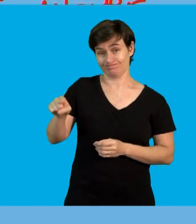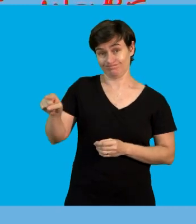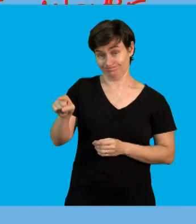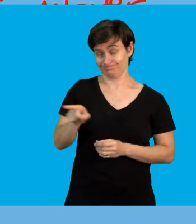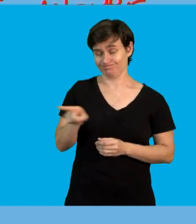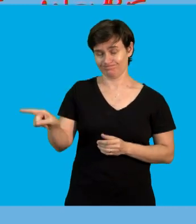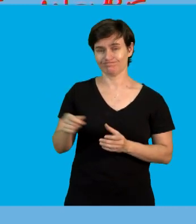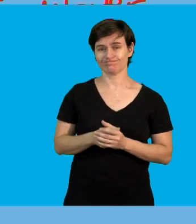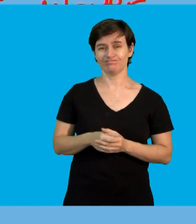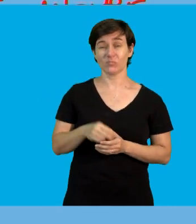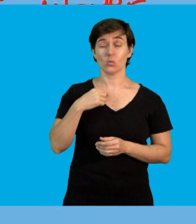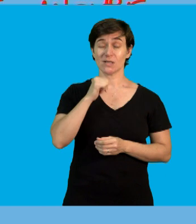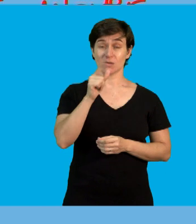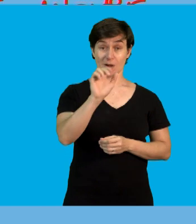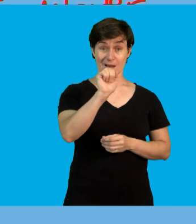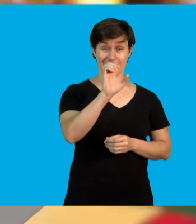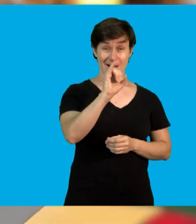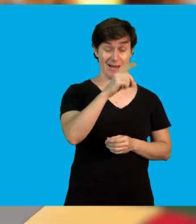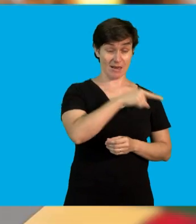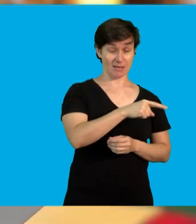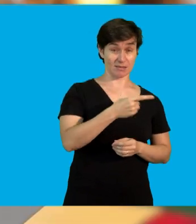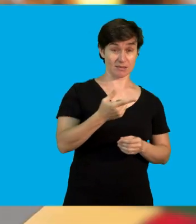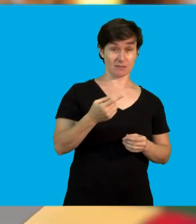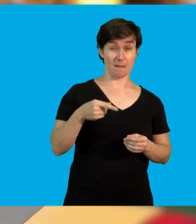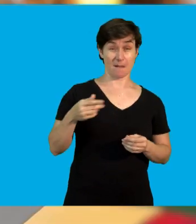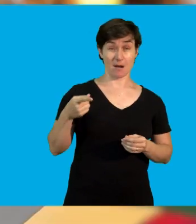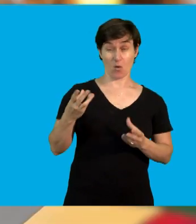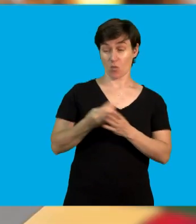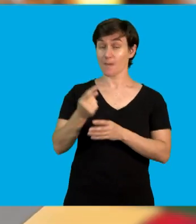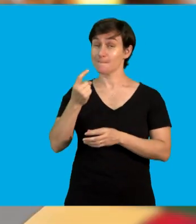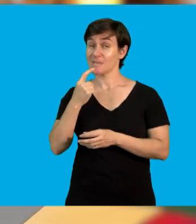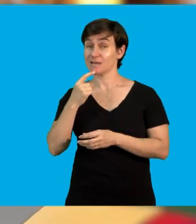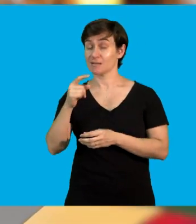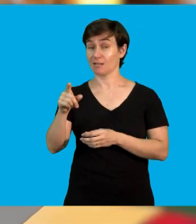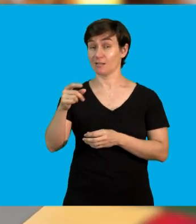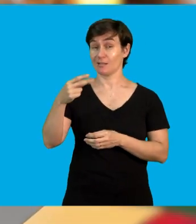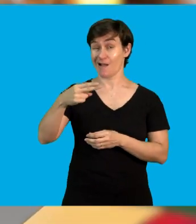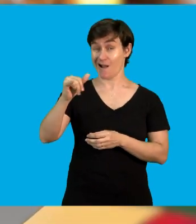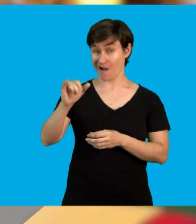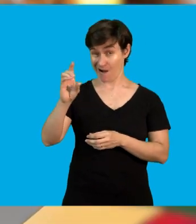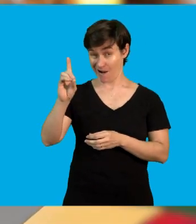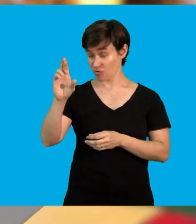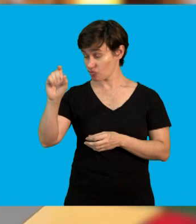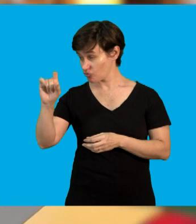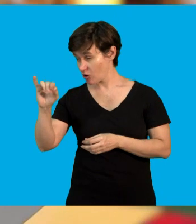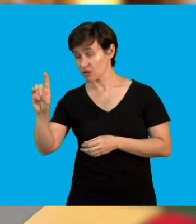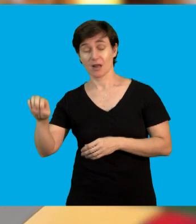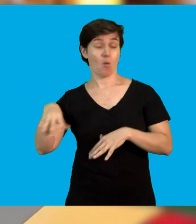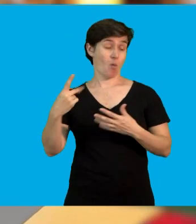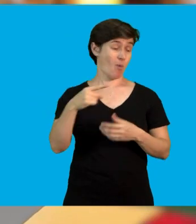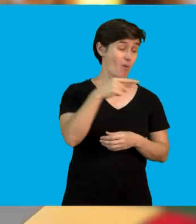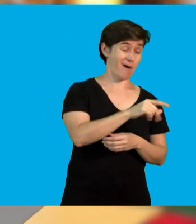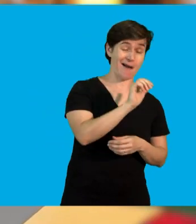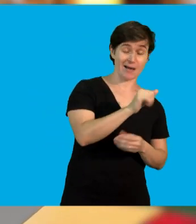So initially we said when an acid reacts with a metal hydroxide, the product is salt and water. Same when an